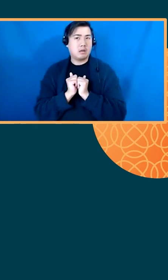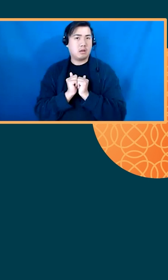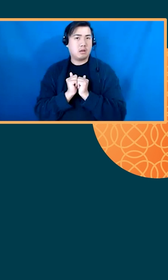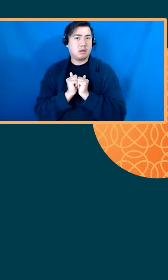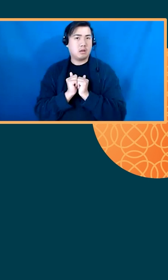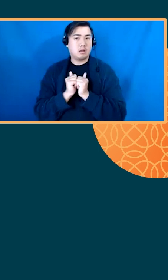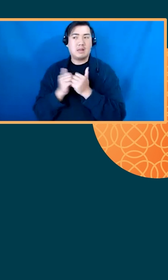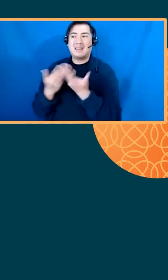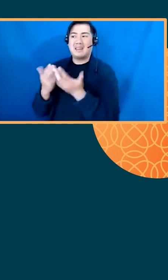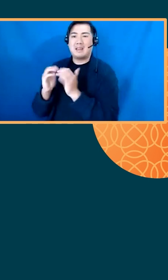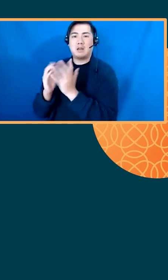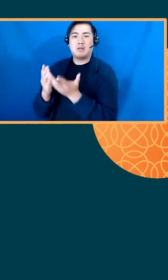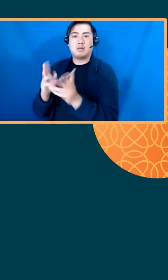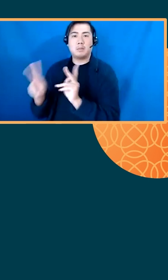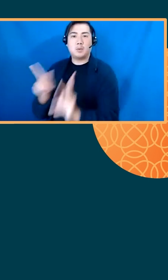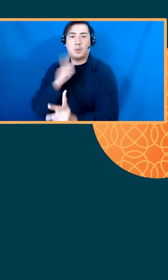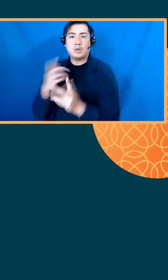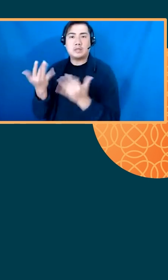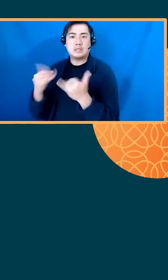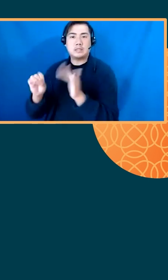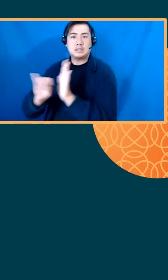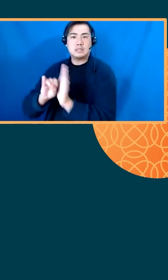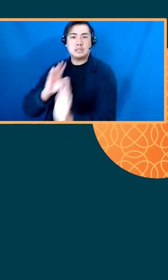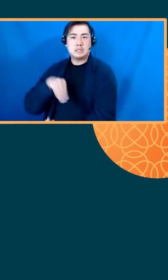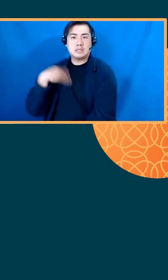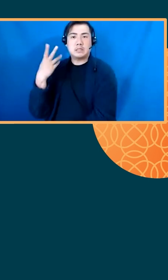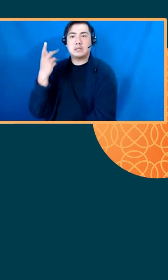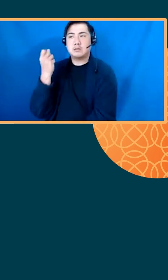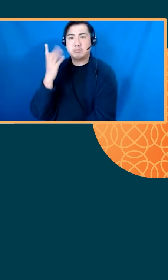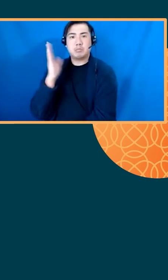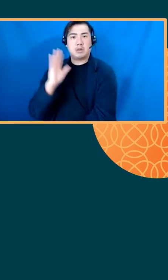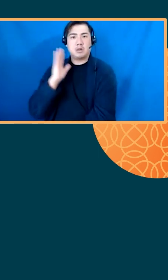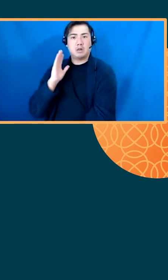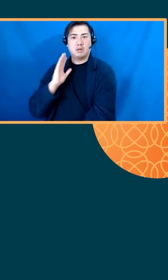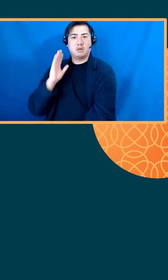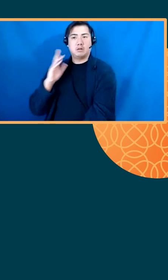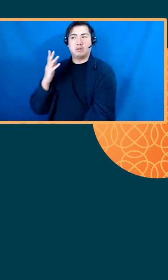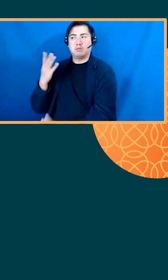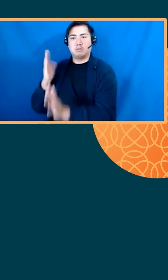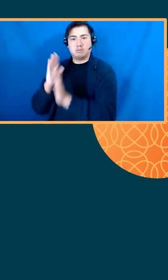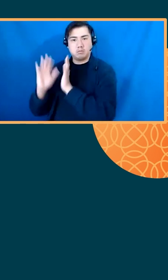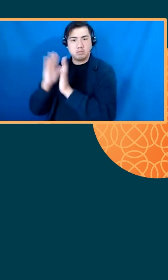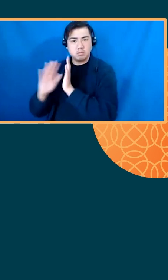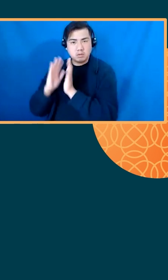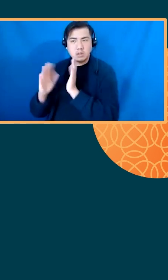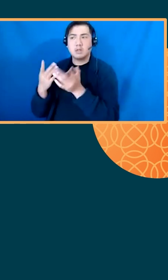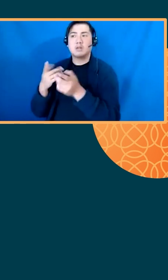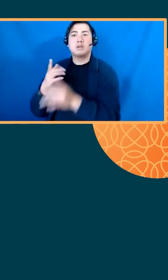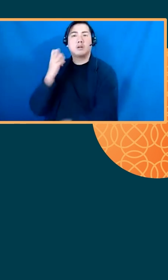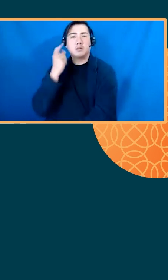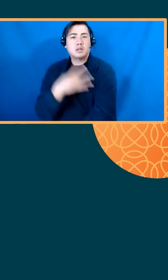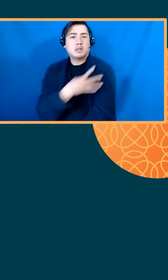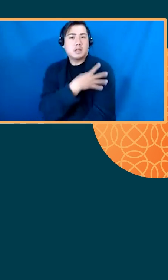white, as you said, because they were also invited to strip themselves of their Irish identity, their Scottish identity, their